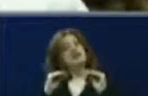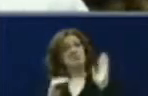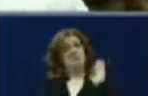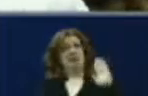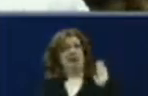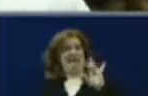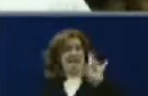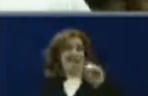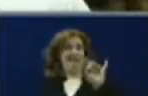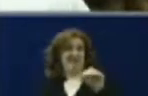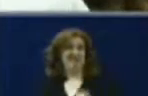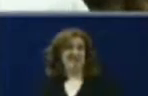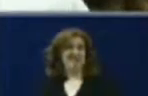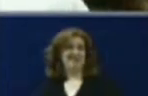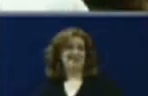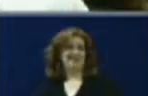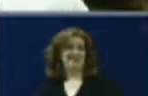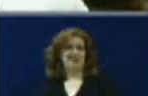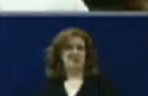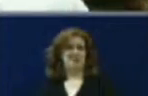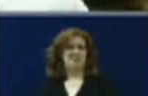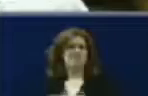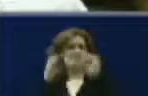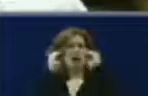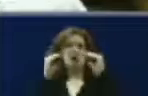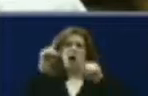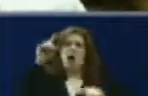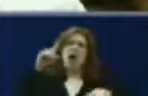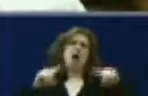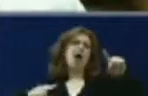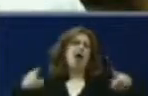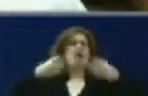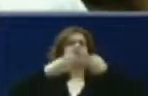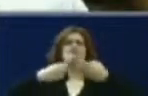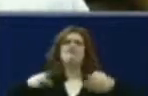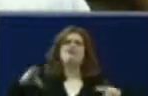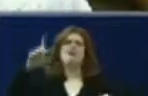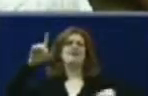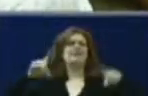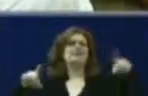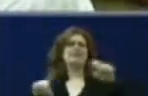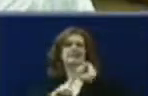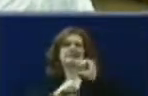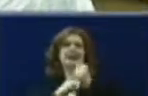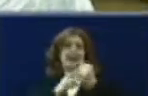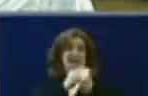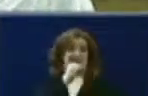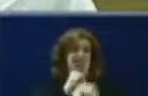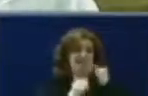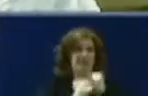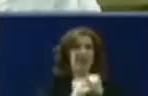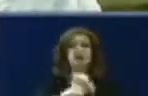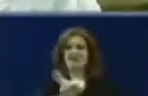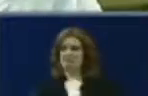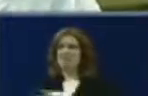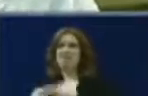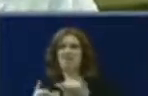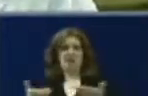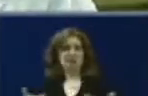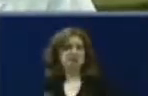80s. And I've taught in a wide variety of extenuating circumstances, both internationally and nationally.